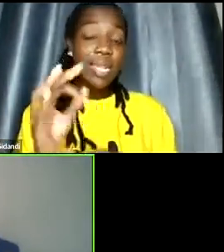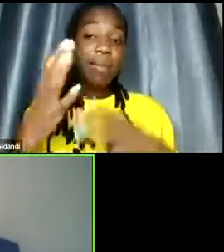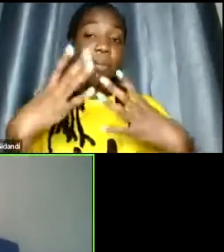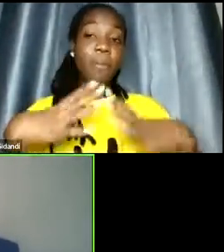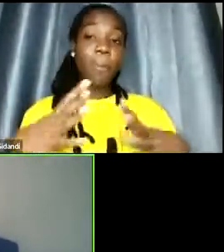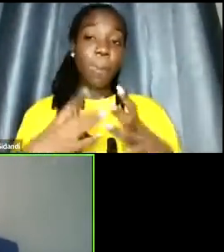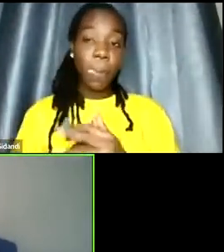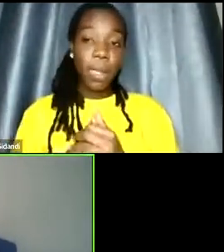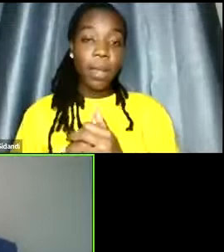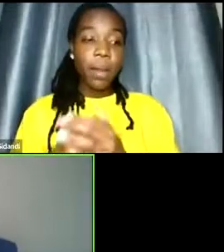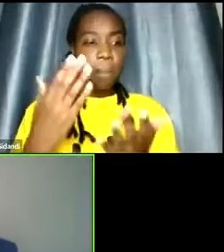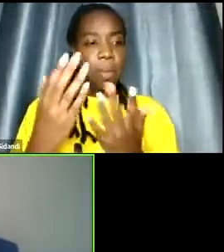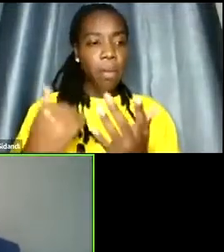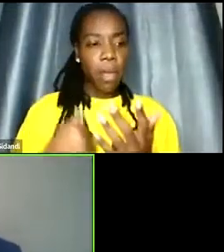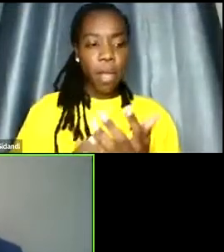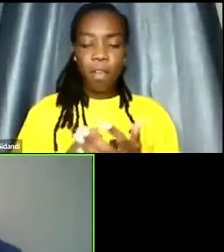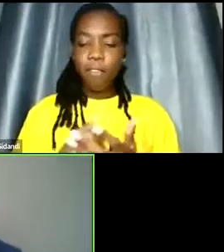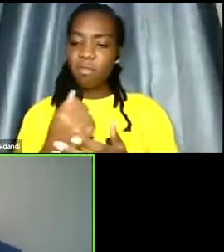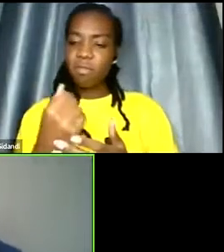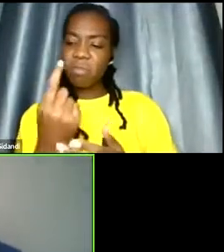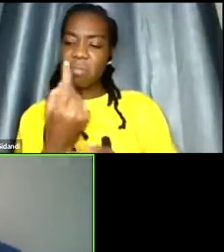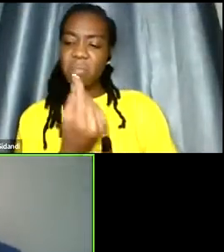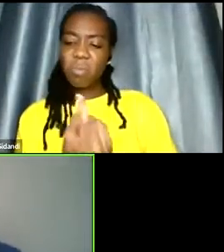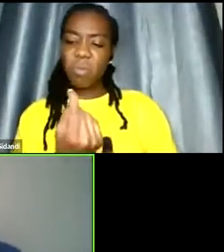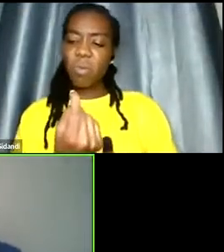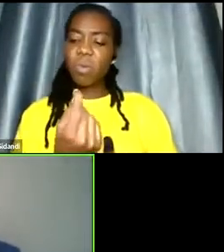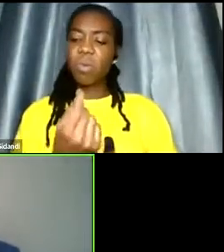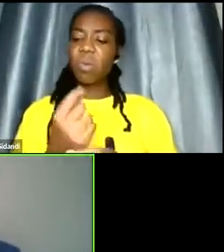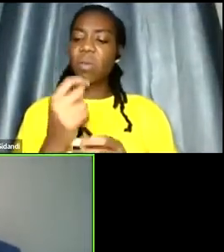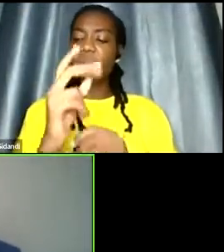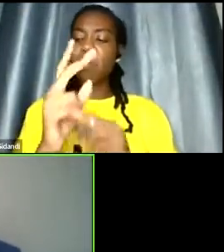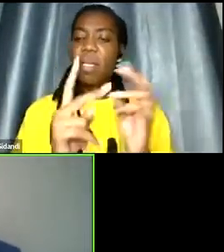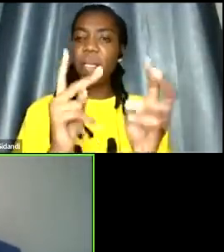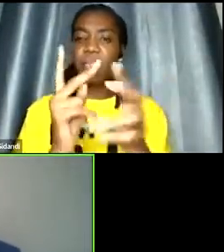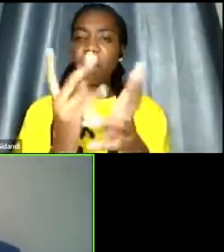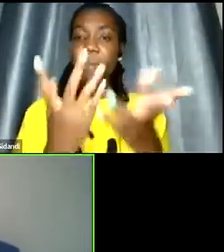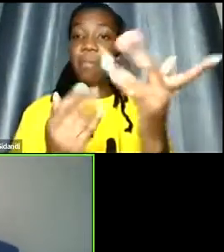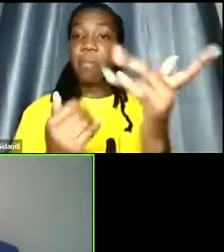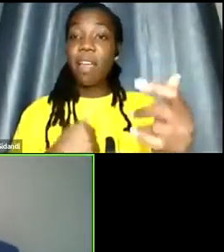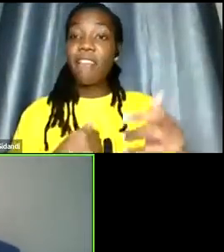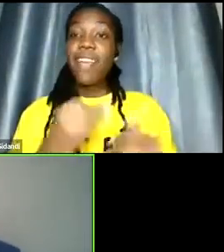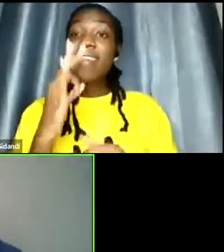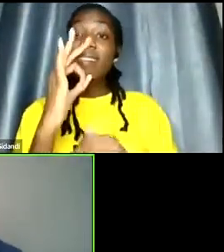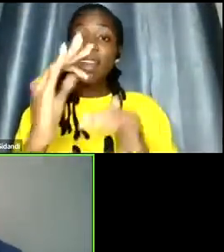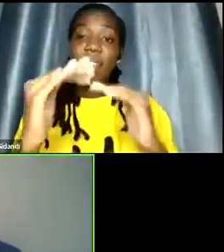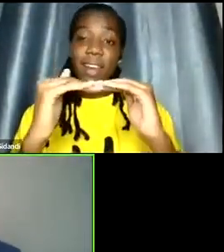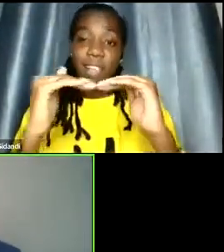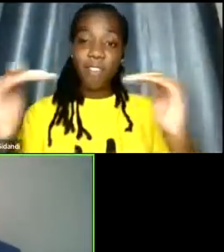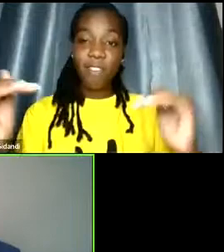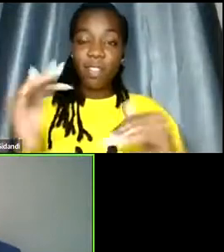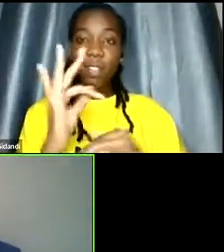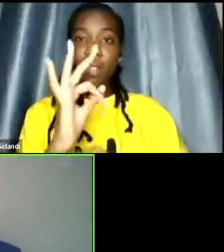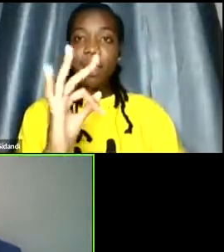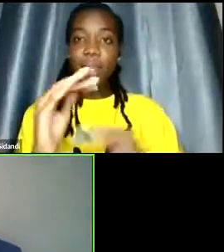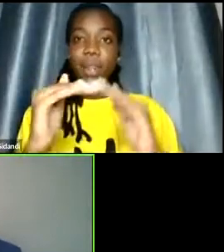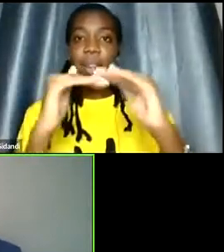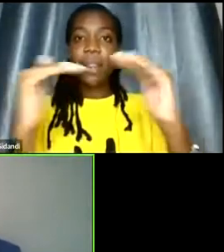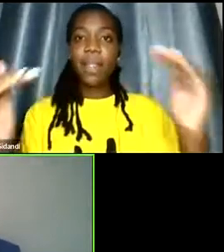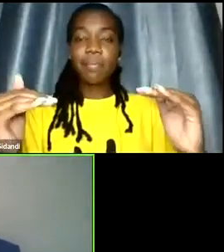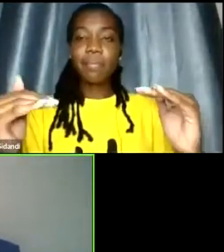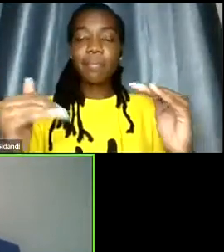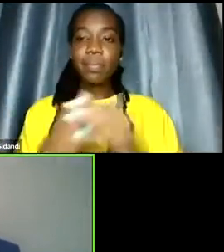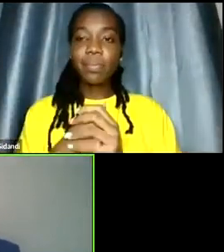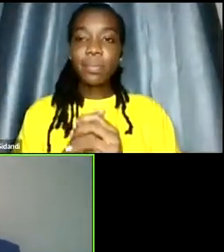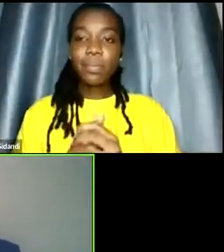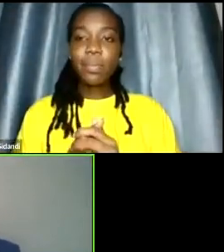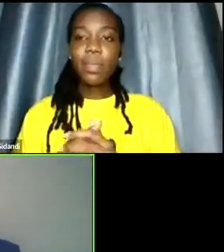typical small, medium scale, or even large scale enterprise, you typically have 3 levels or 3 layers of authority. You